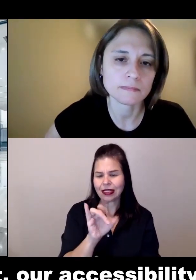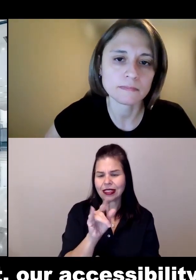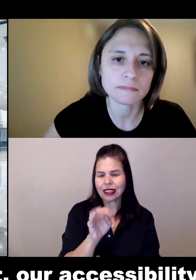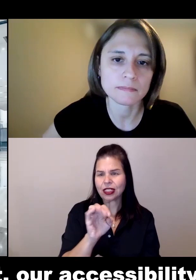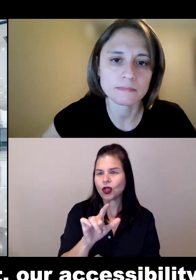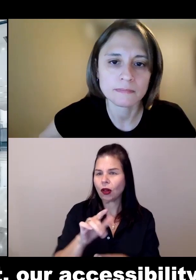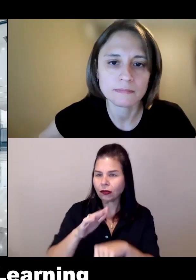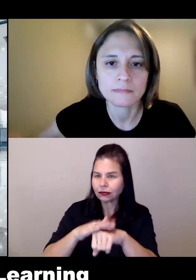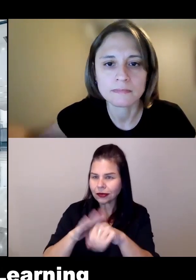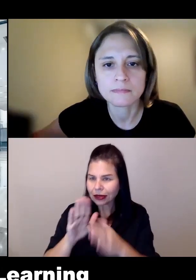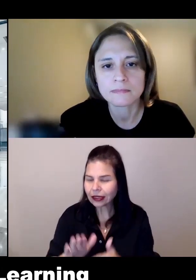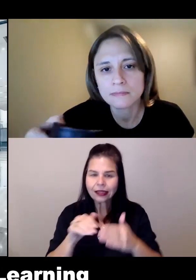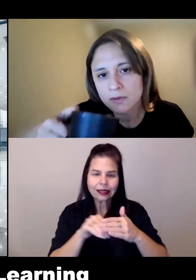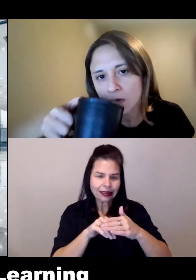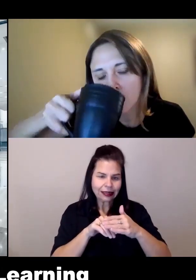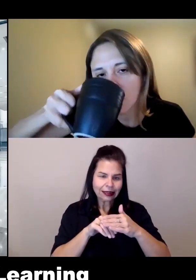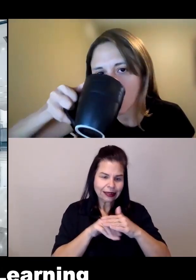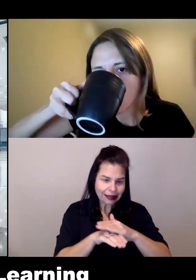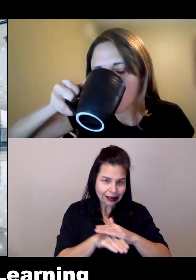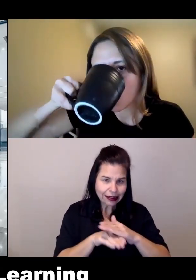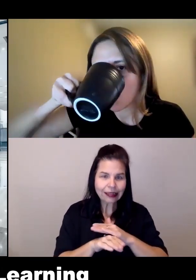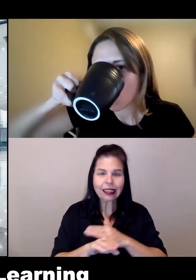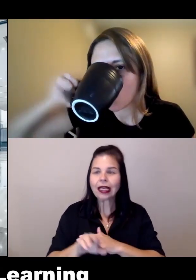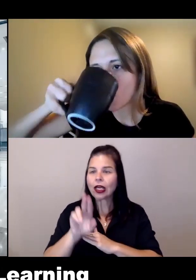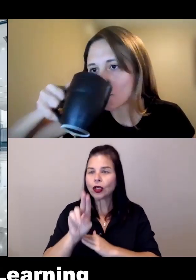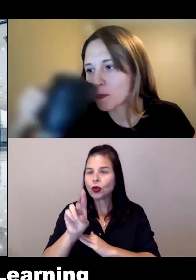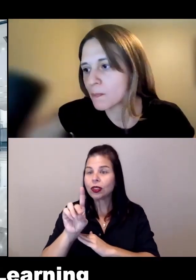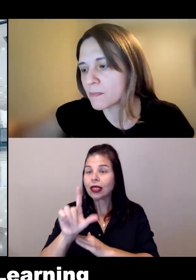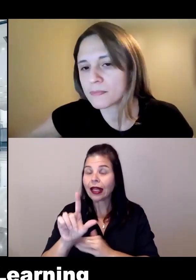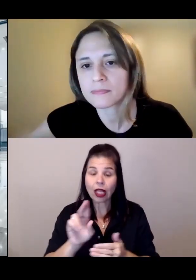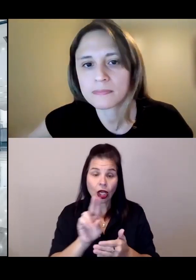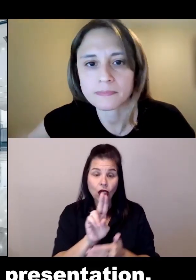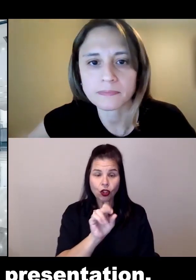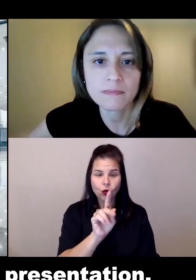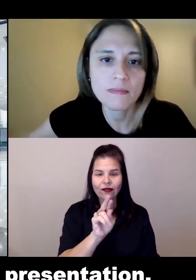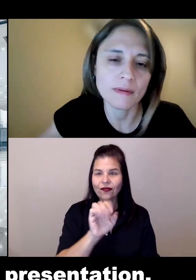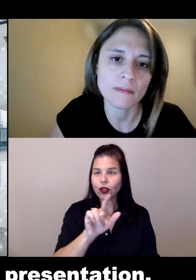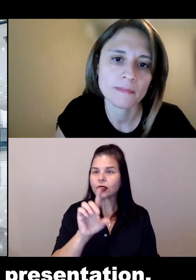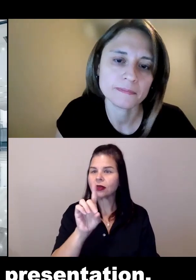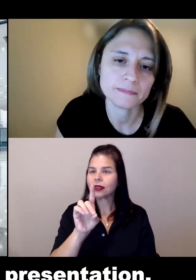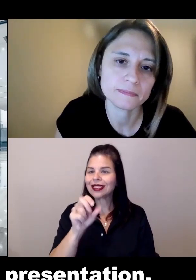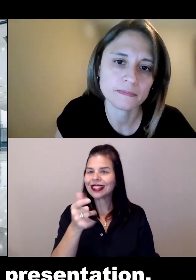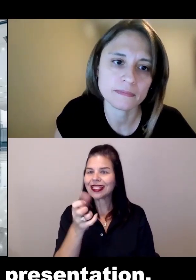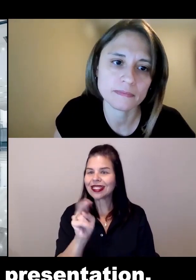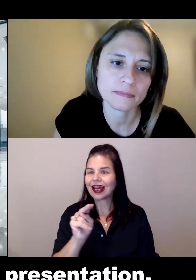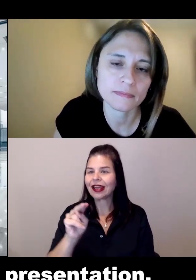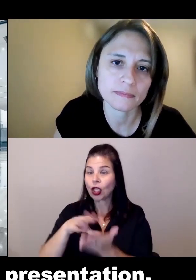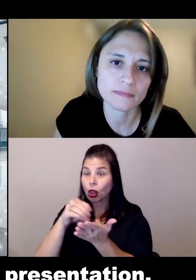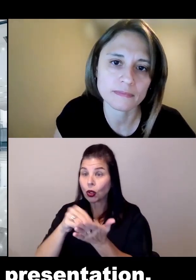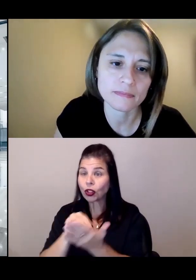our accessibility and universal design for learning expert, Carolina Cohoon, who is going to be leading